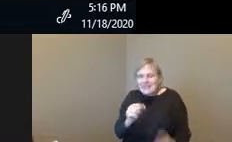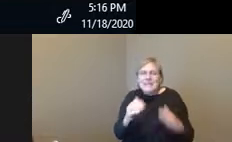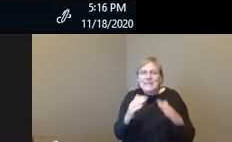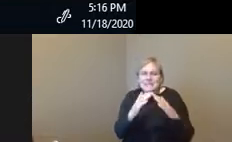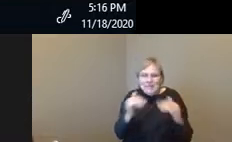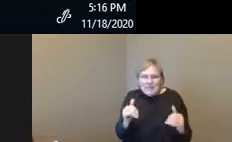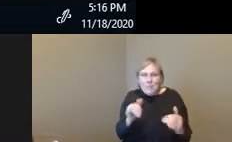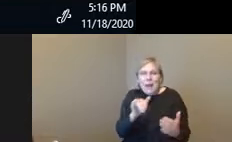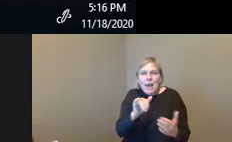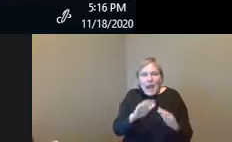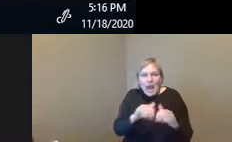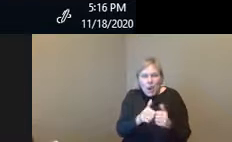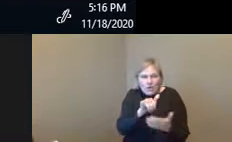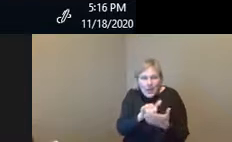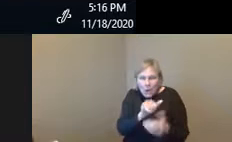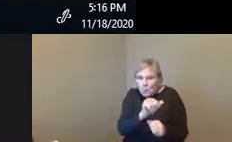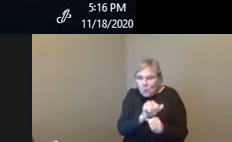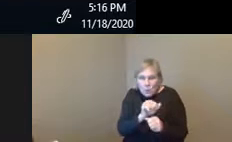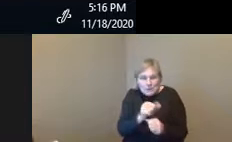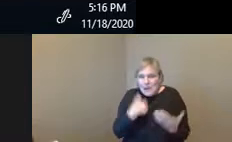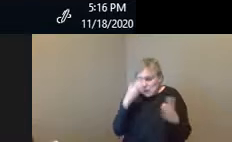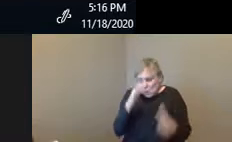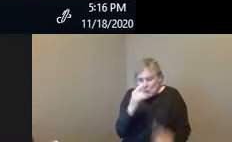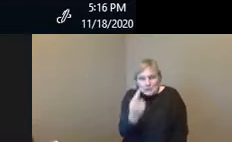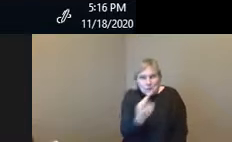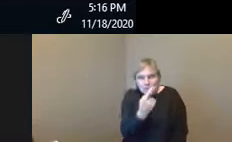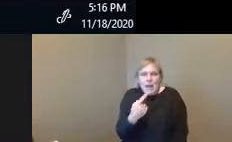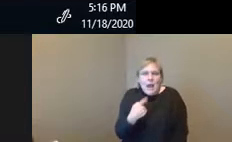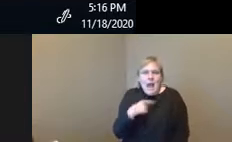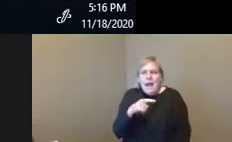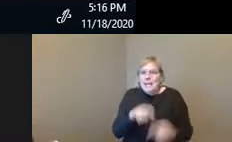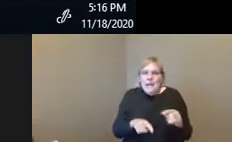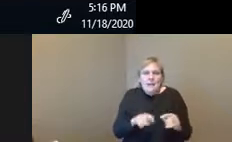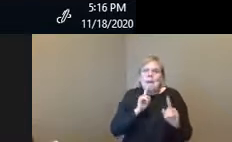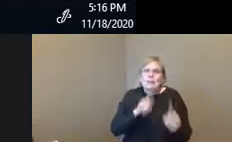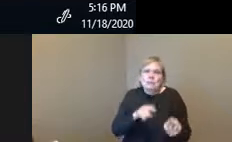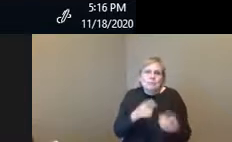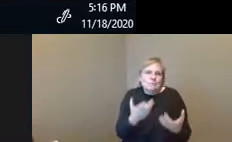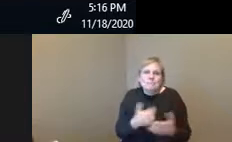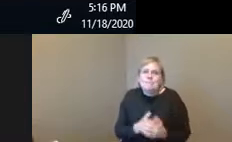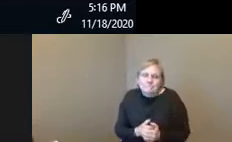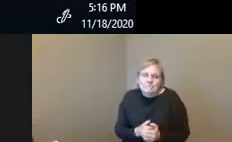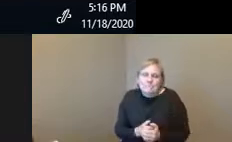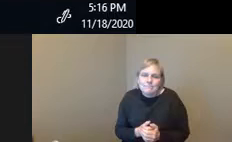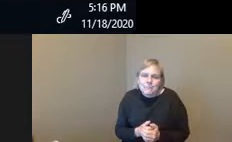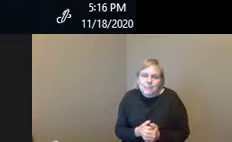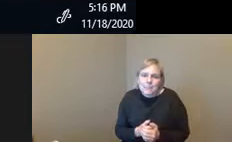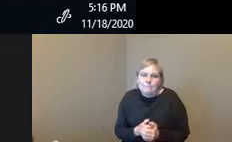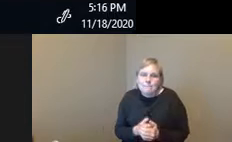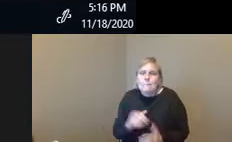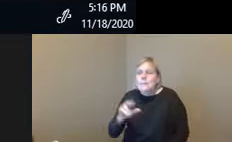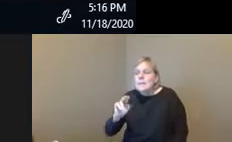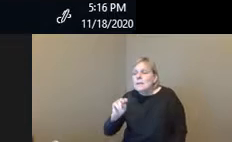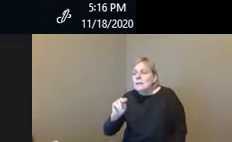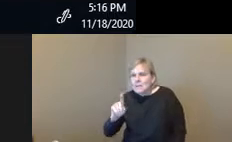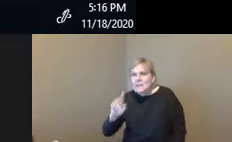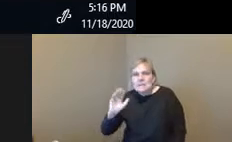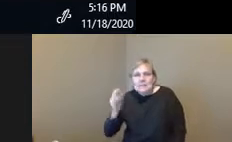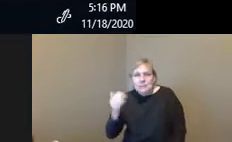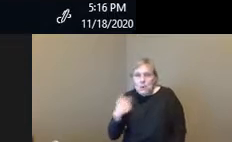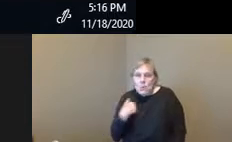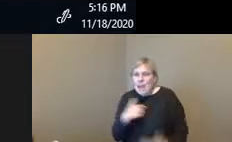system and how that all works. So that's something that I'm not able to speak to. So Nick, it sounds like we have lots